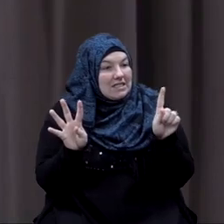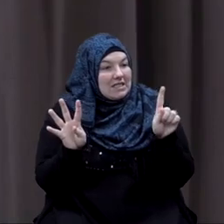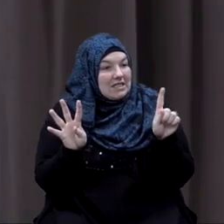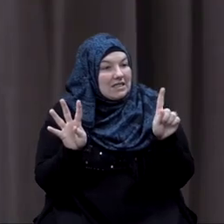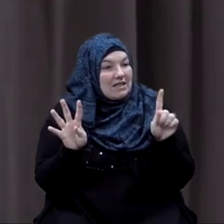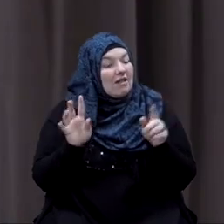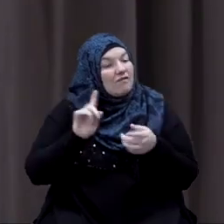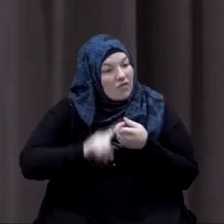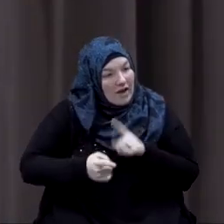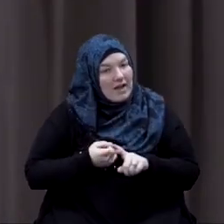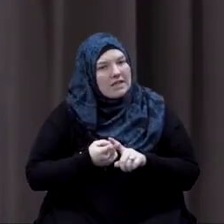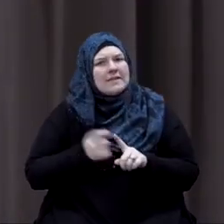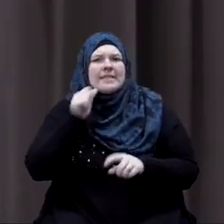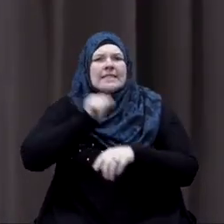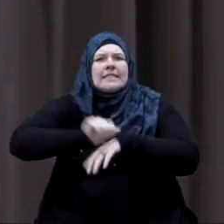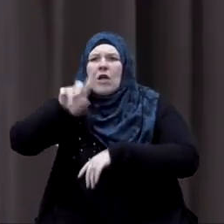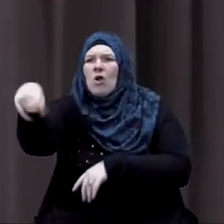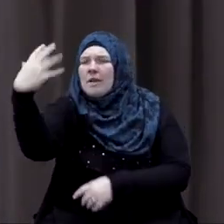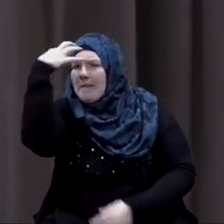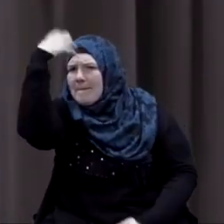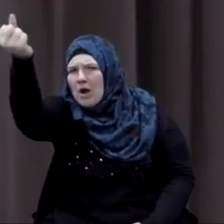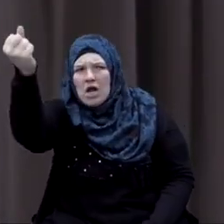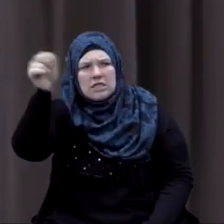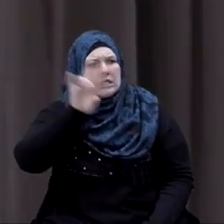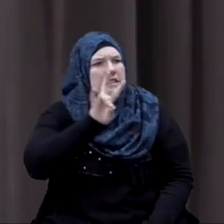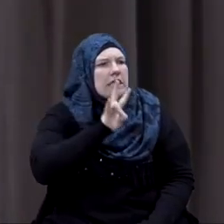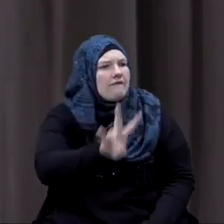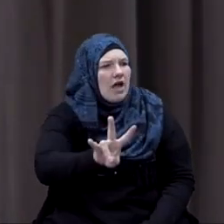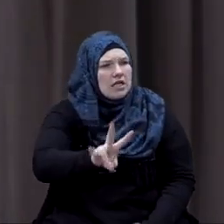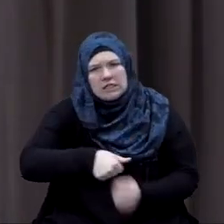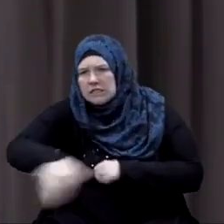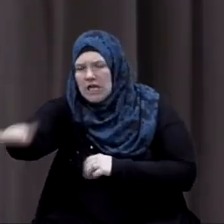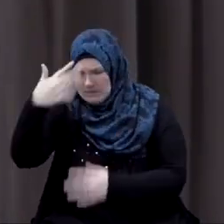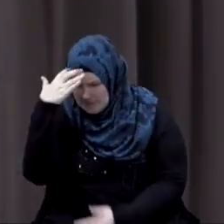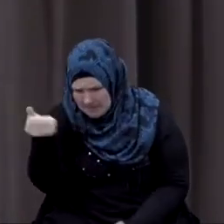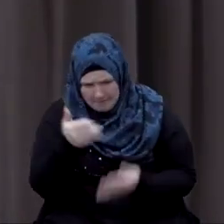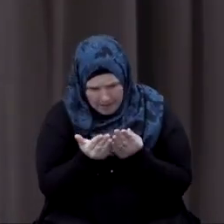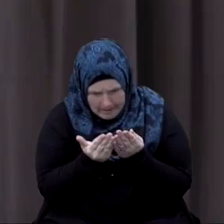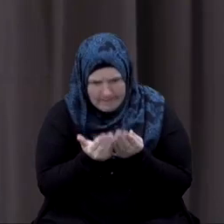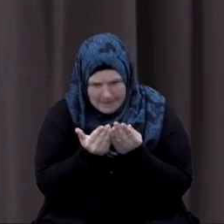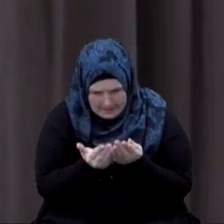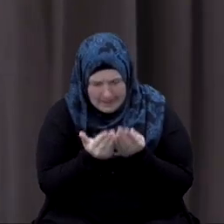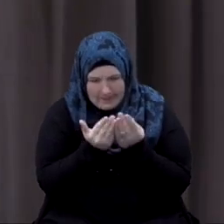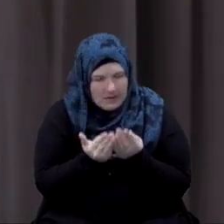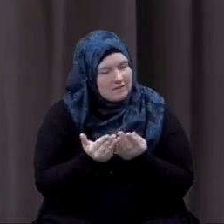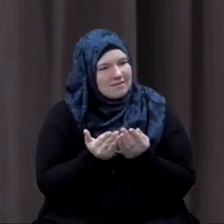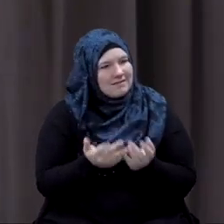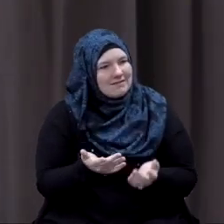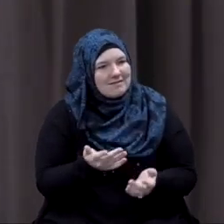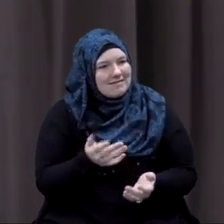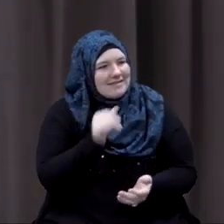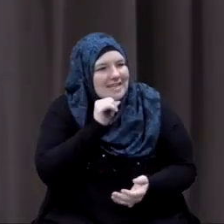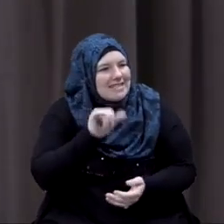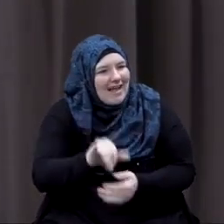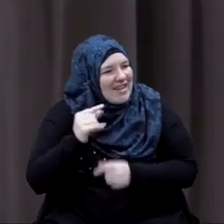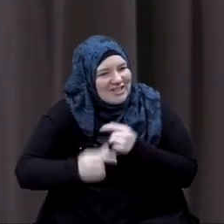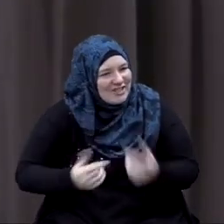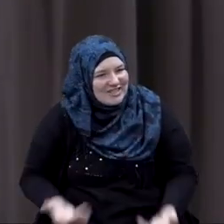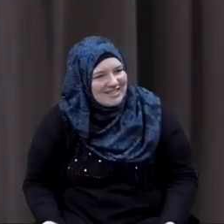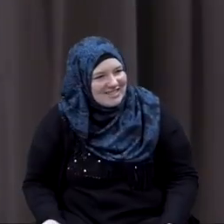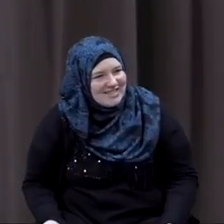children memorizing Quran at 7 years old. They themselves